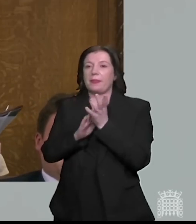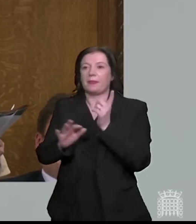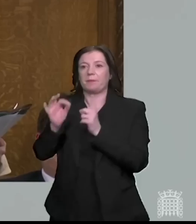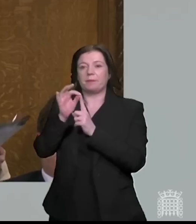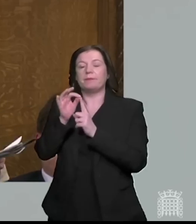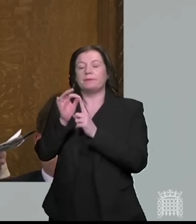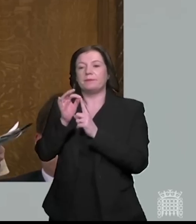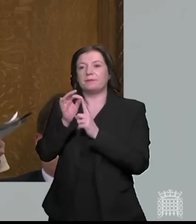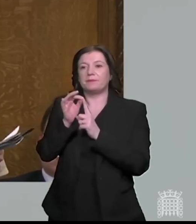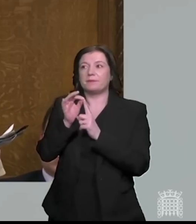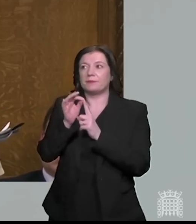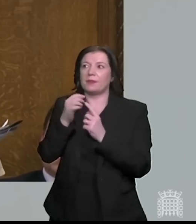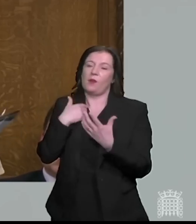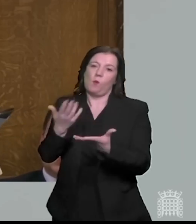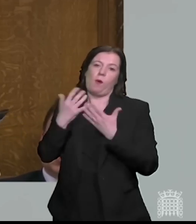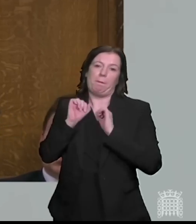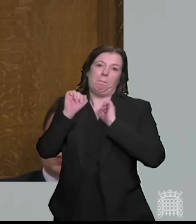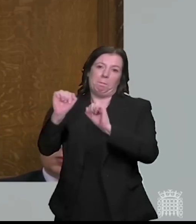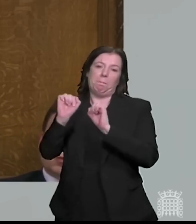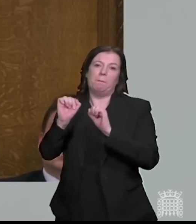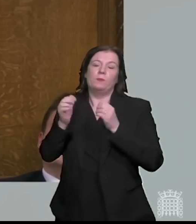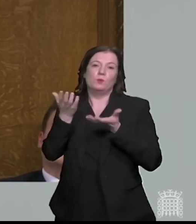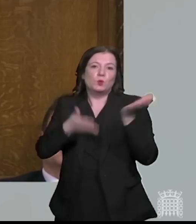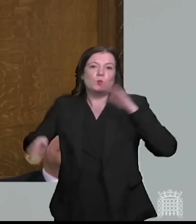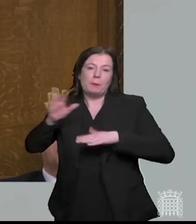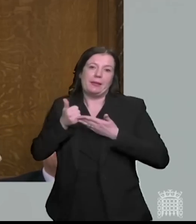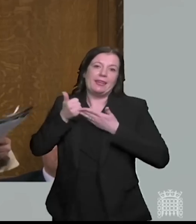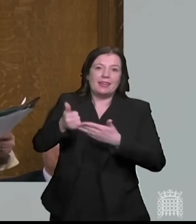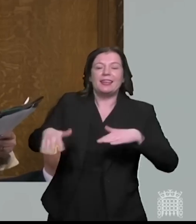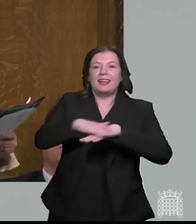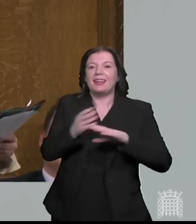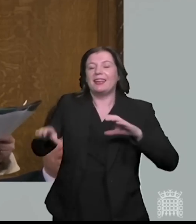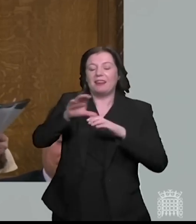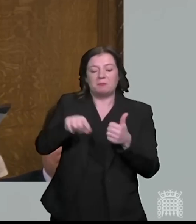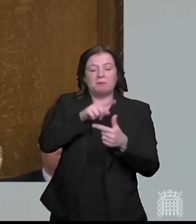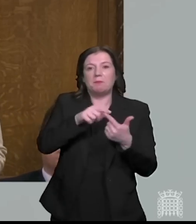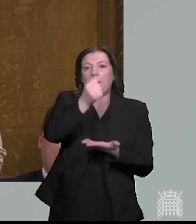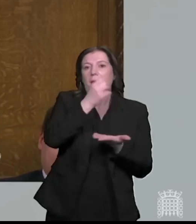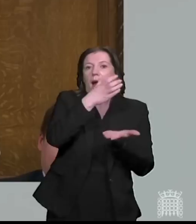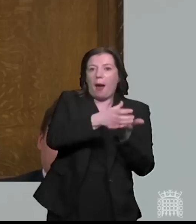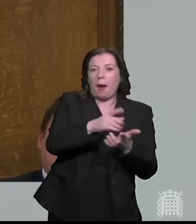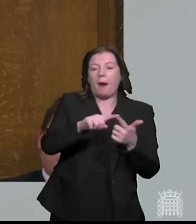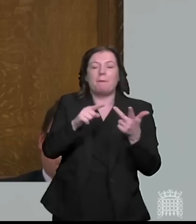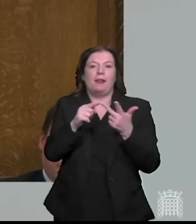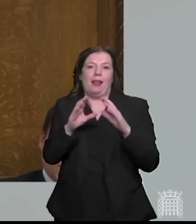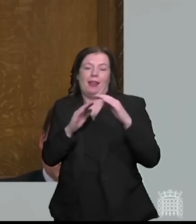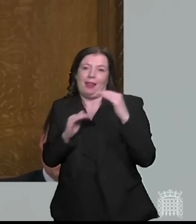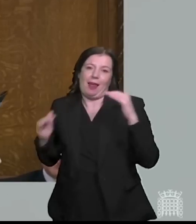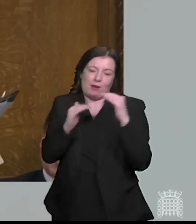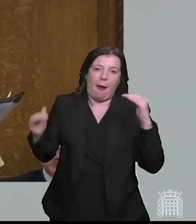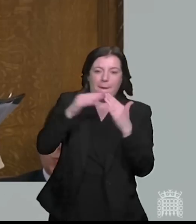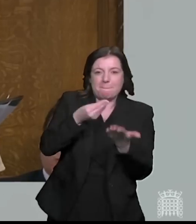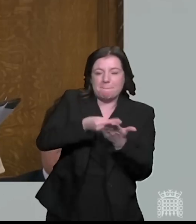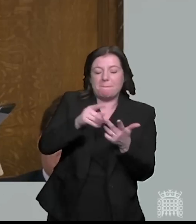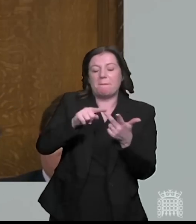Deputy Speaker, I just want to welcome the help for swimming pools, for our pubs, for levelling up with